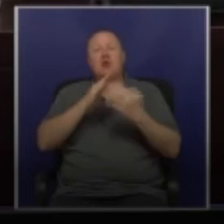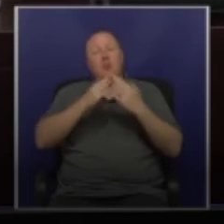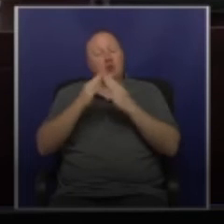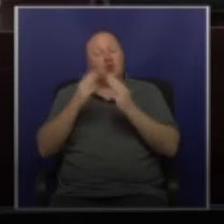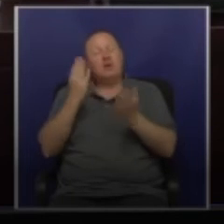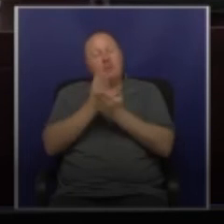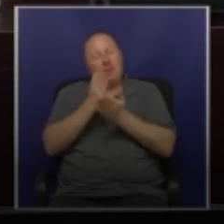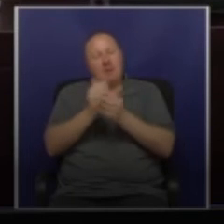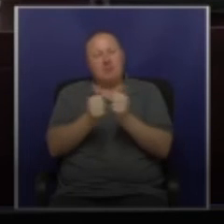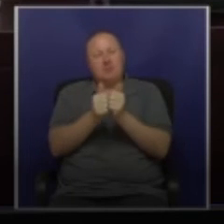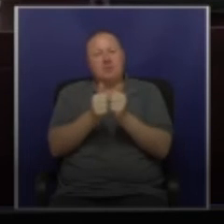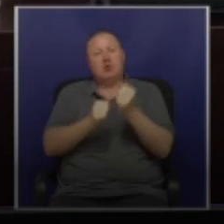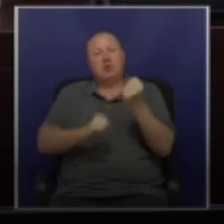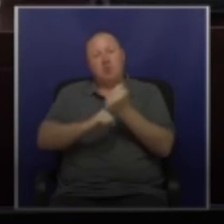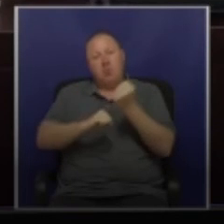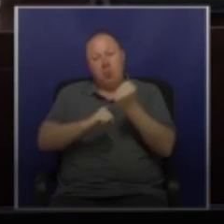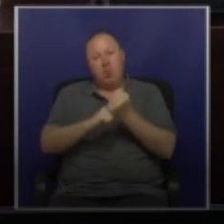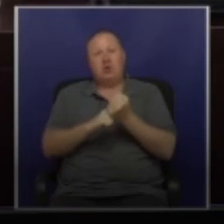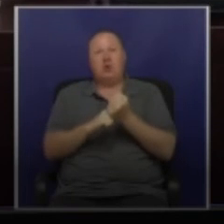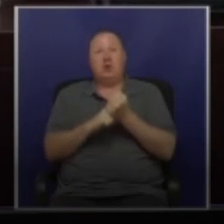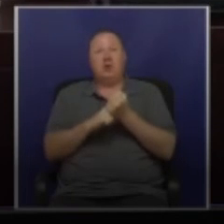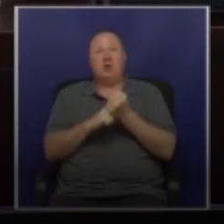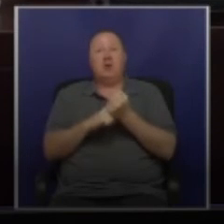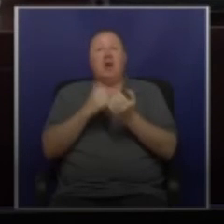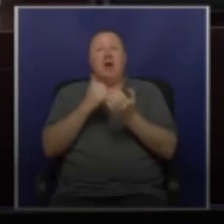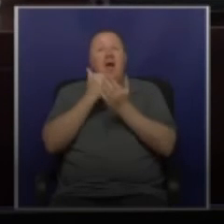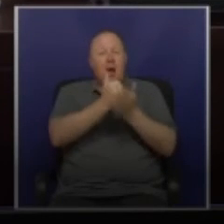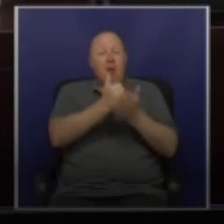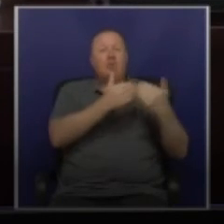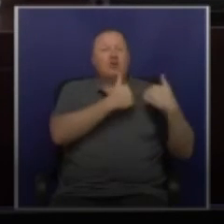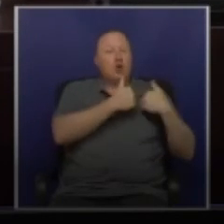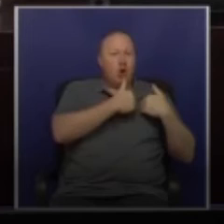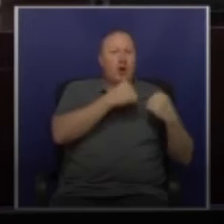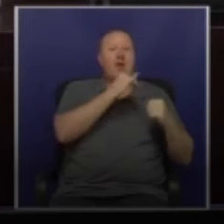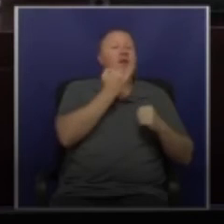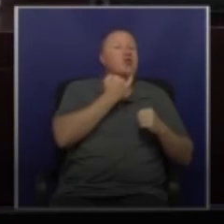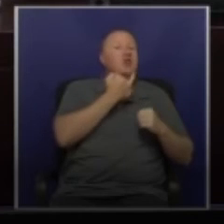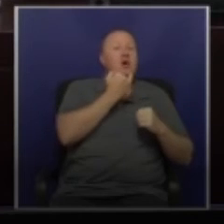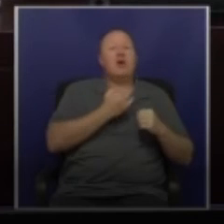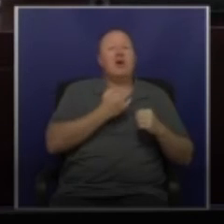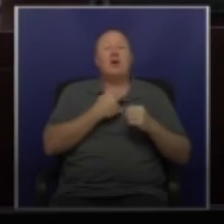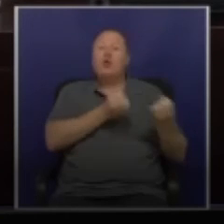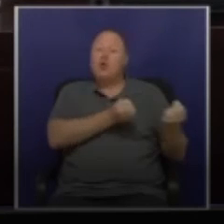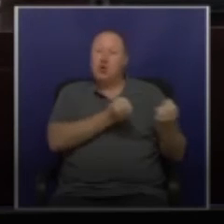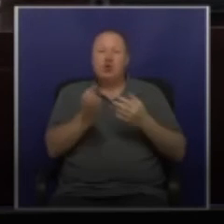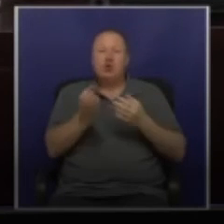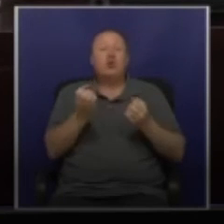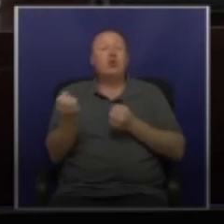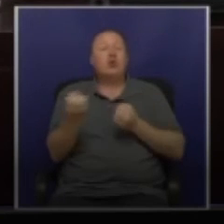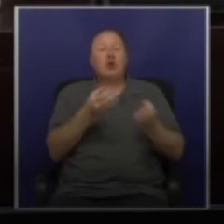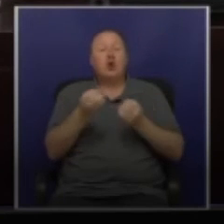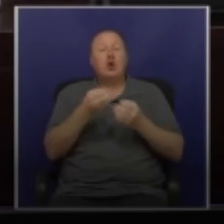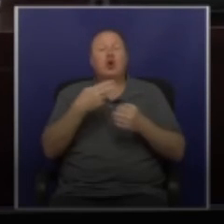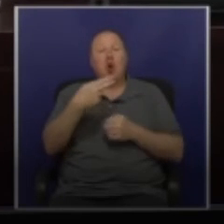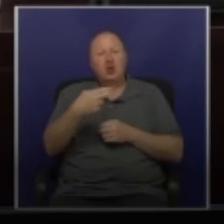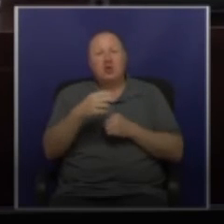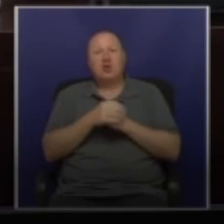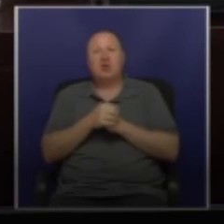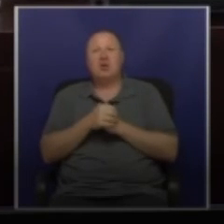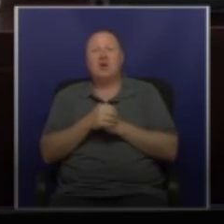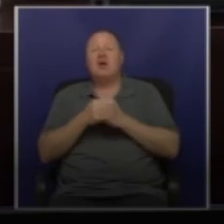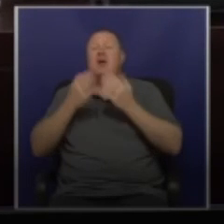stand together to support restoring the security of Israel and ensuring the return of hostages, the urgent provision of